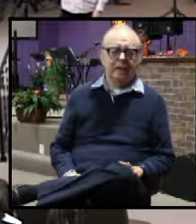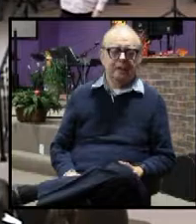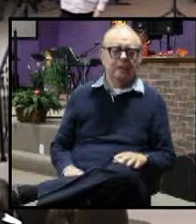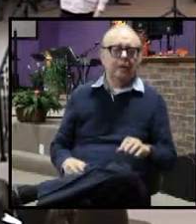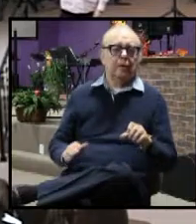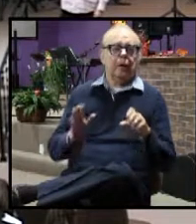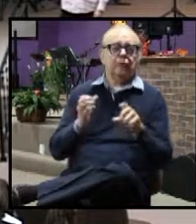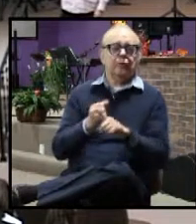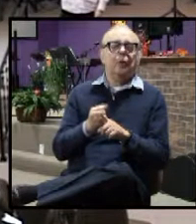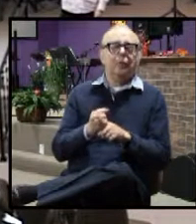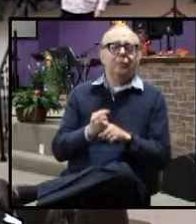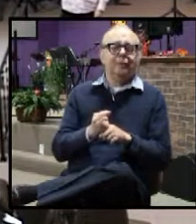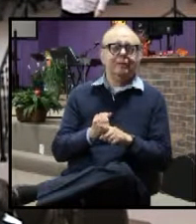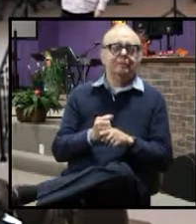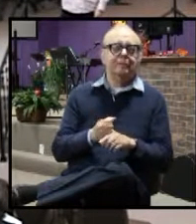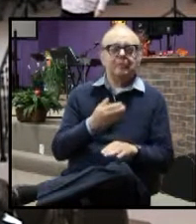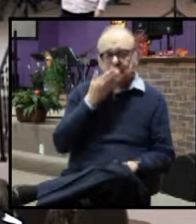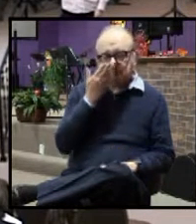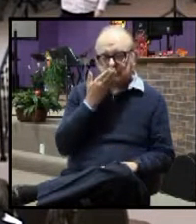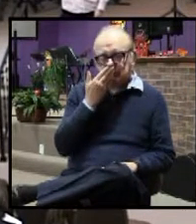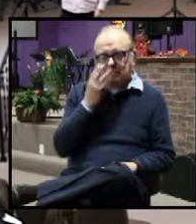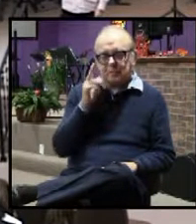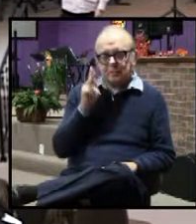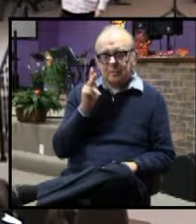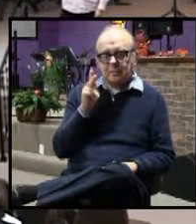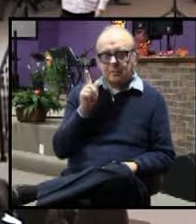To hold Kleenexes. To hold Kleenexes.